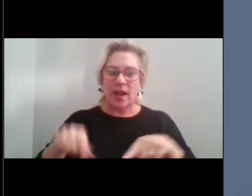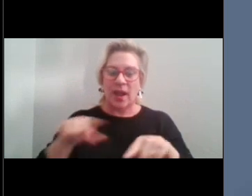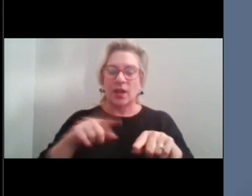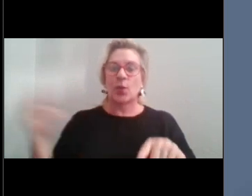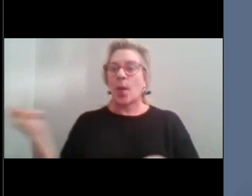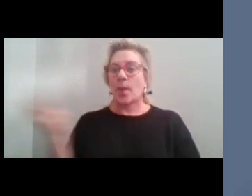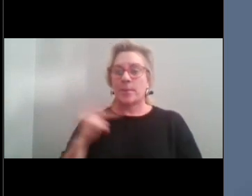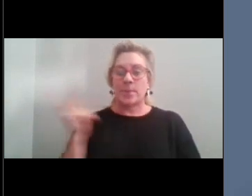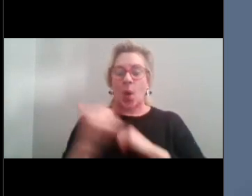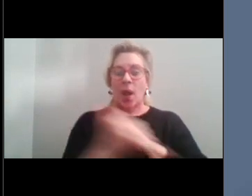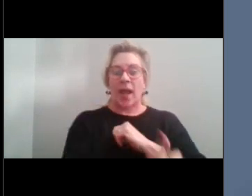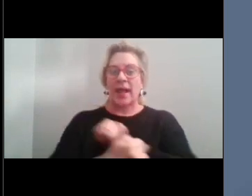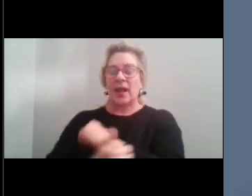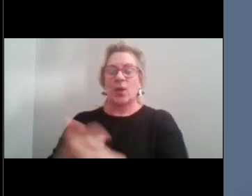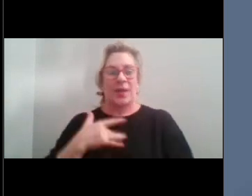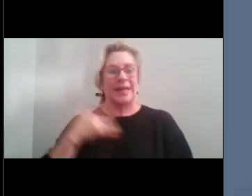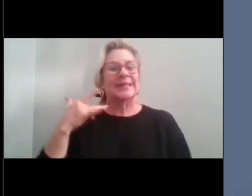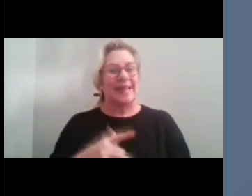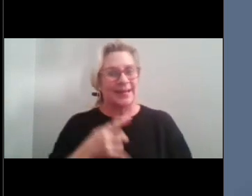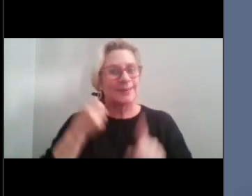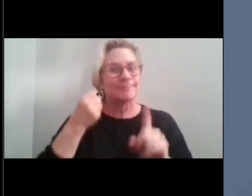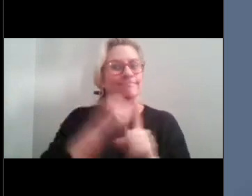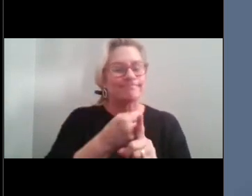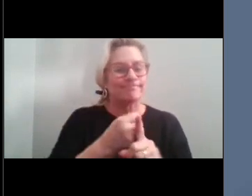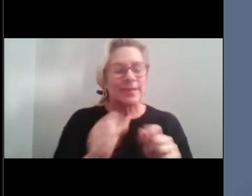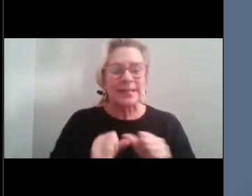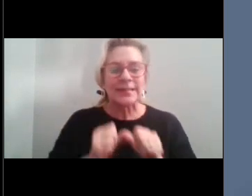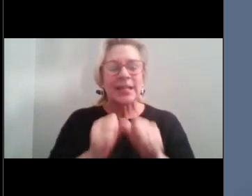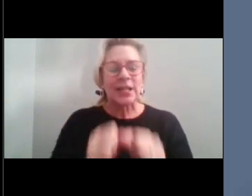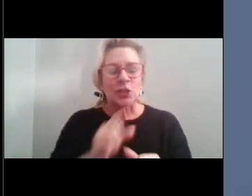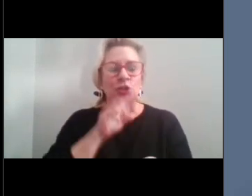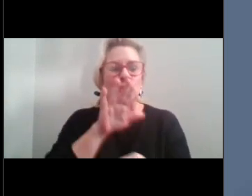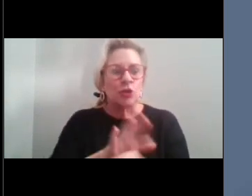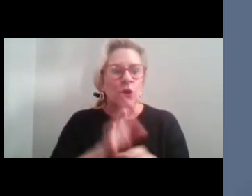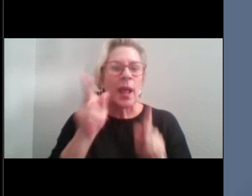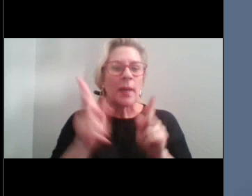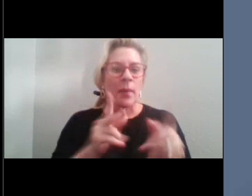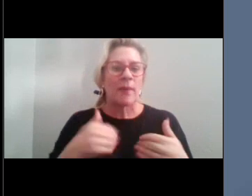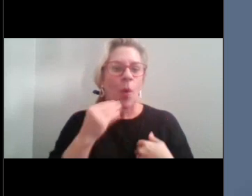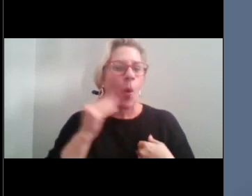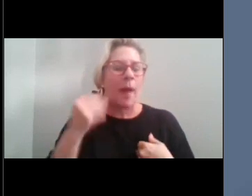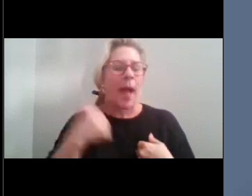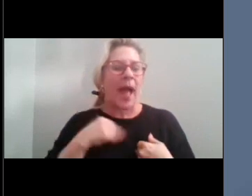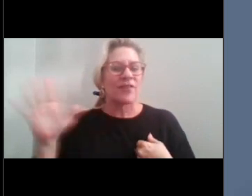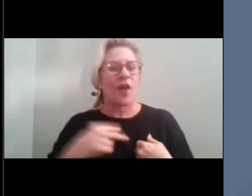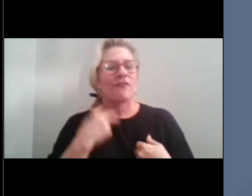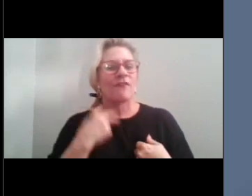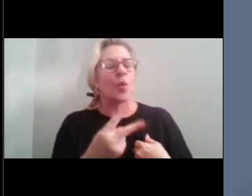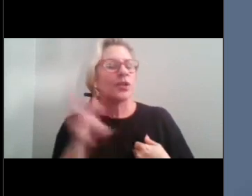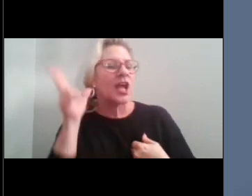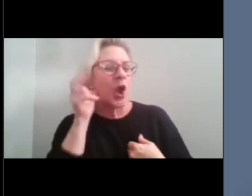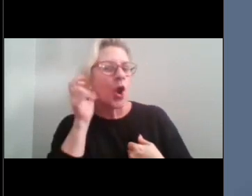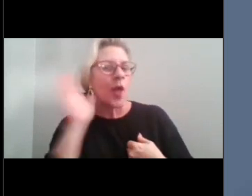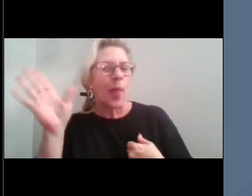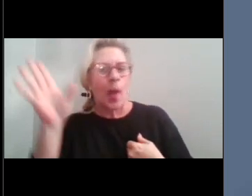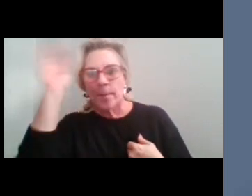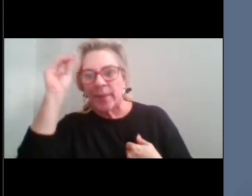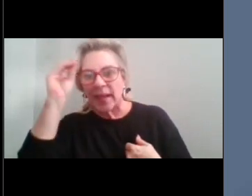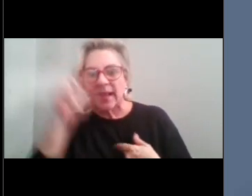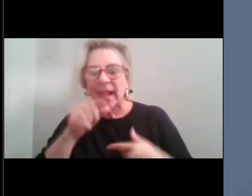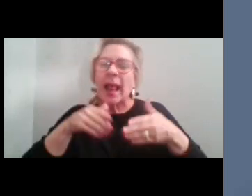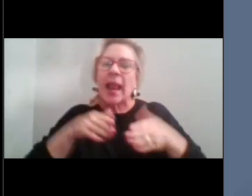SBCTA are sensitive to these impacts and continue to ensure residents have a voice in transportation decision-making. This allows